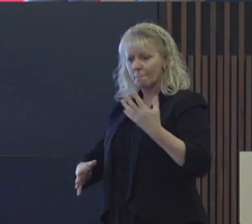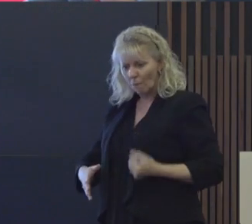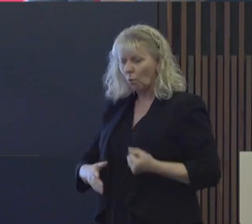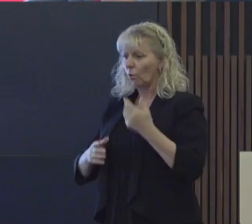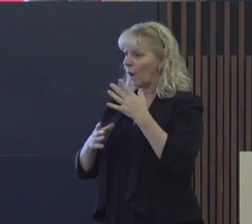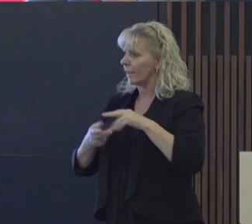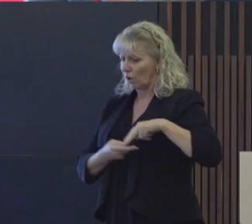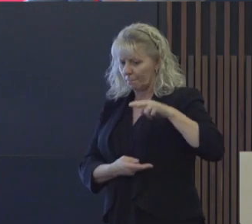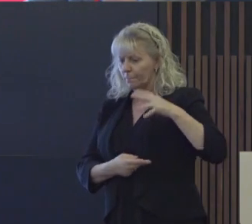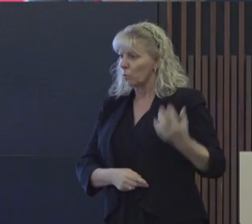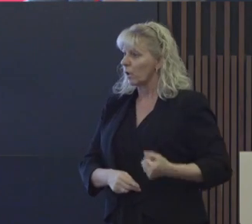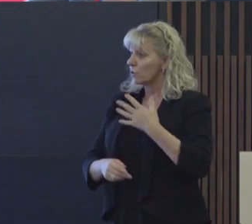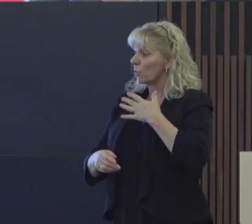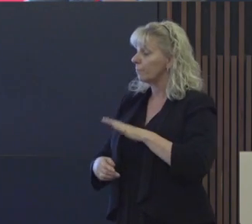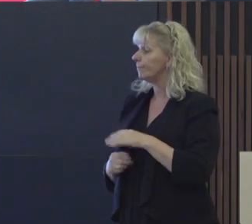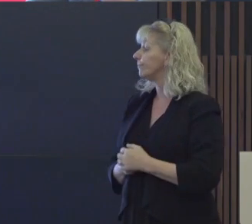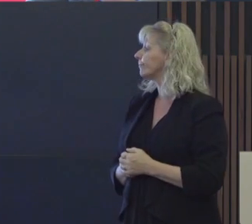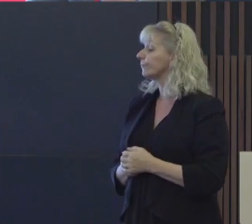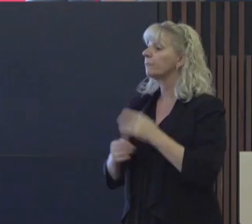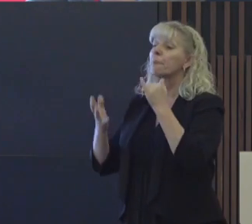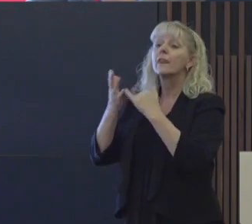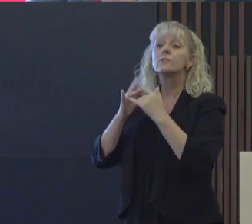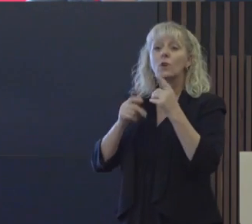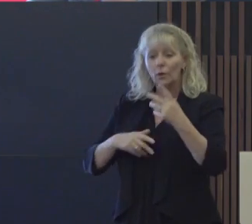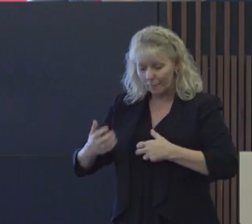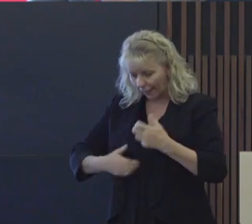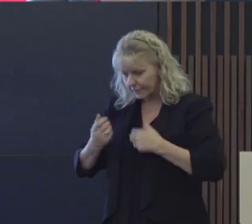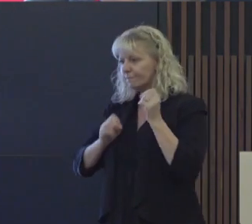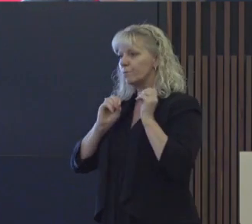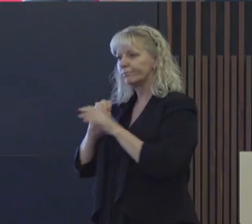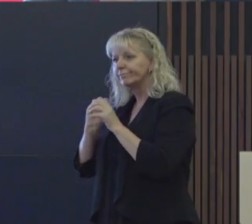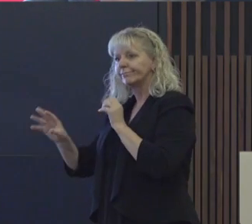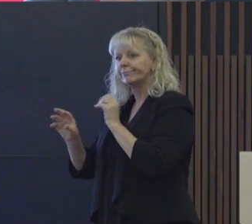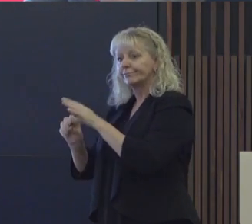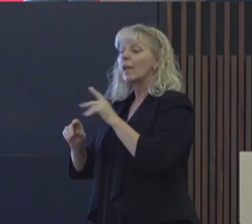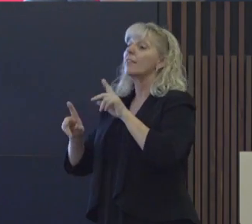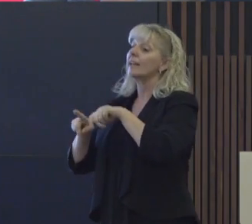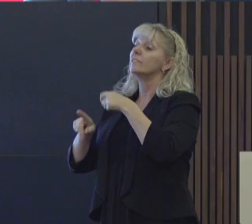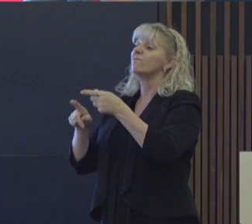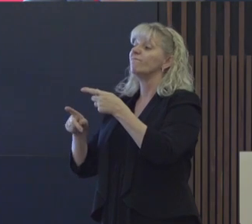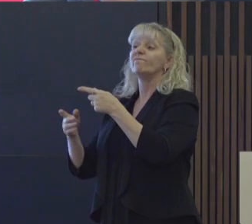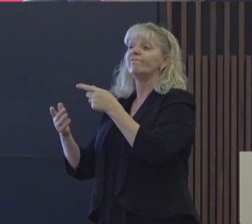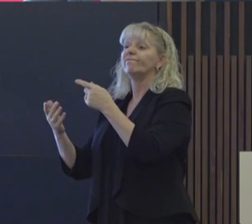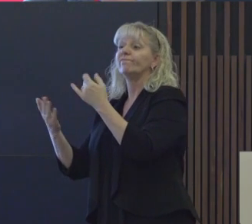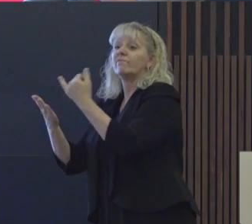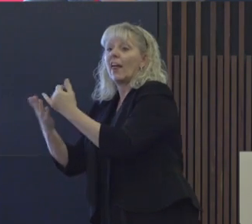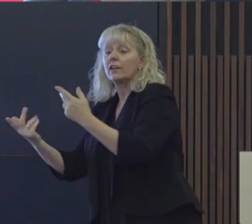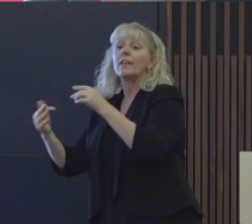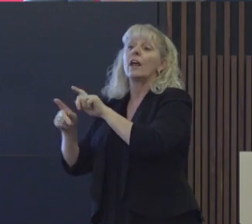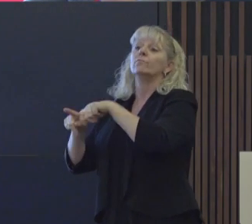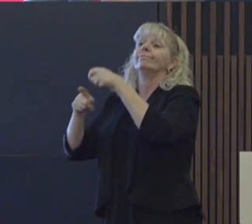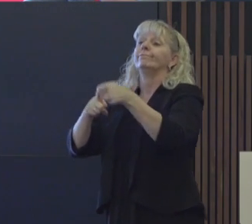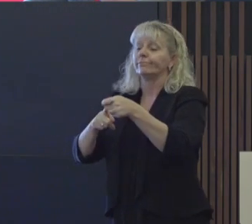more." So the complaints were put in, didn't settle, so we then went to the federal court. The judge at the